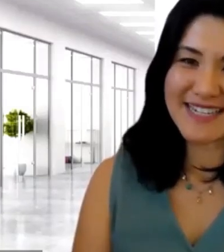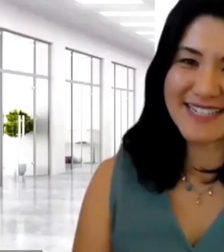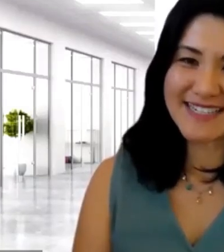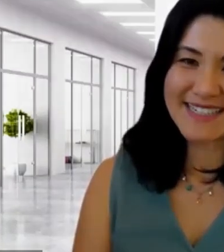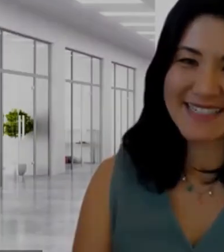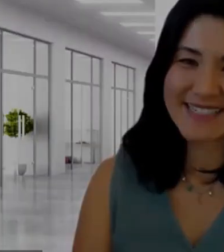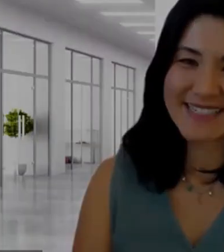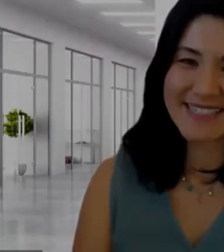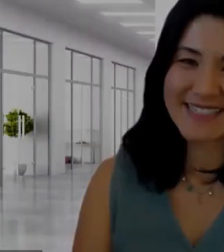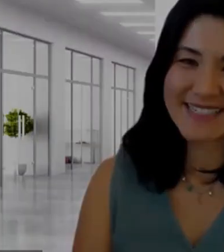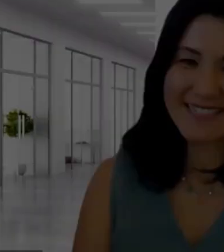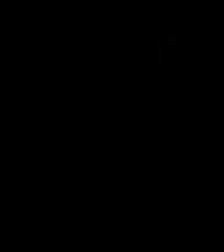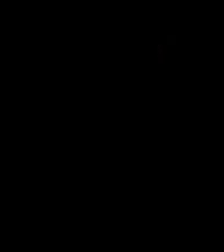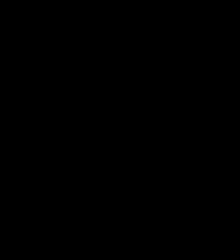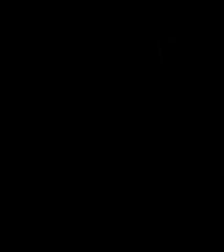Grace Lee.